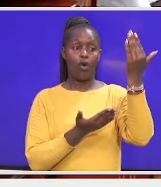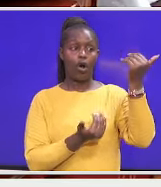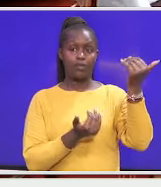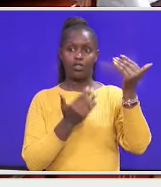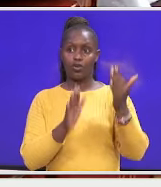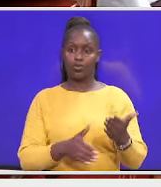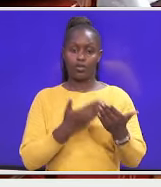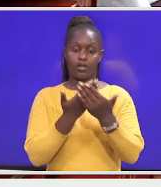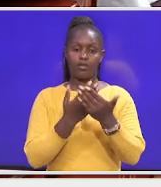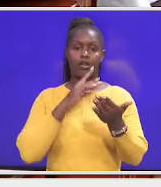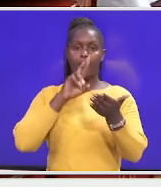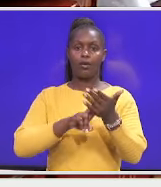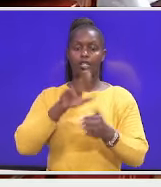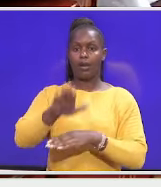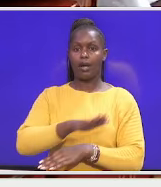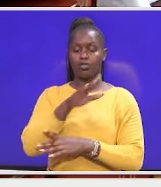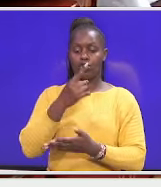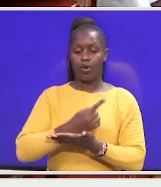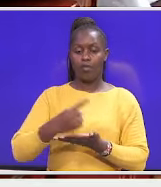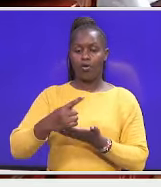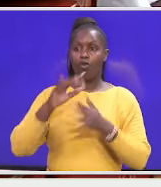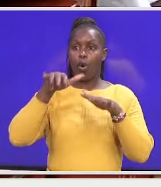kuwasilisha ripoti katika bunge kuidhinisha au